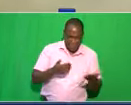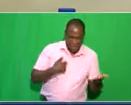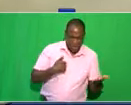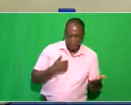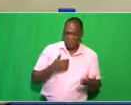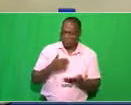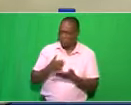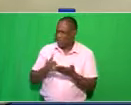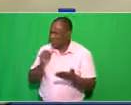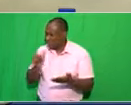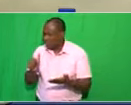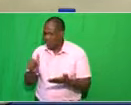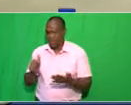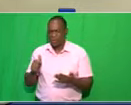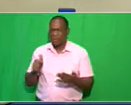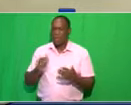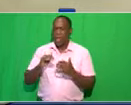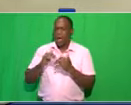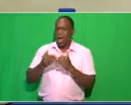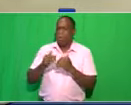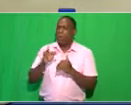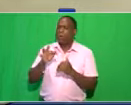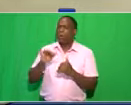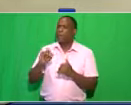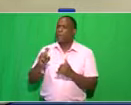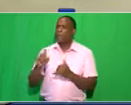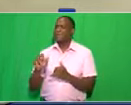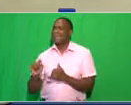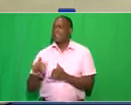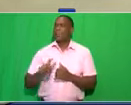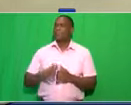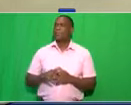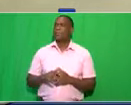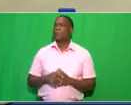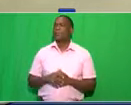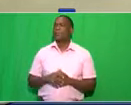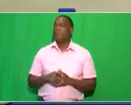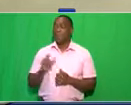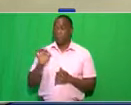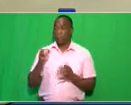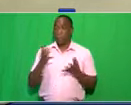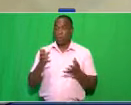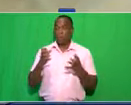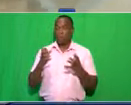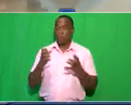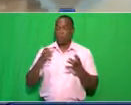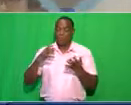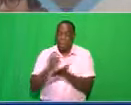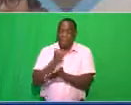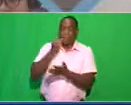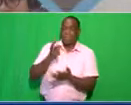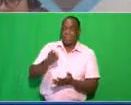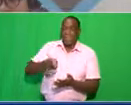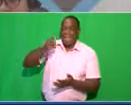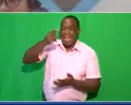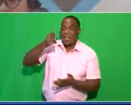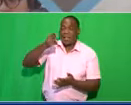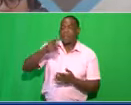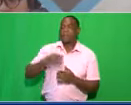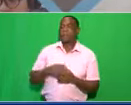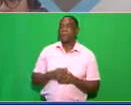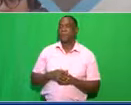address those disparities if we are to, you know, achieve high achievement? So I would assume that the person is talking